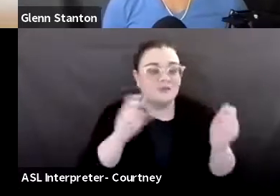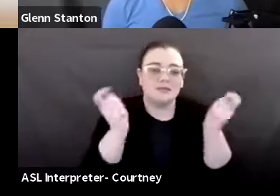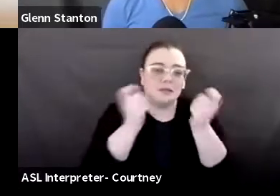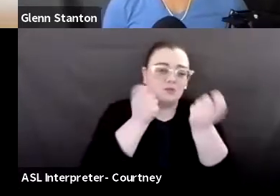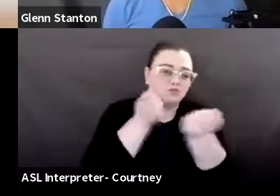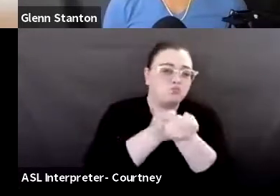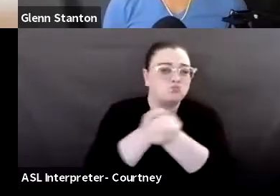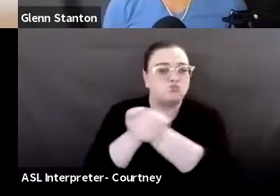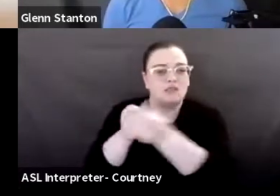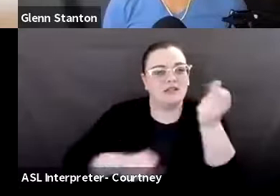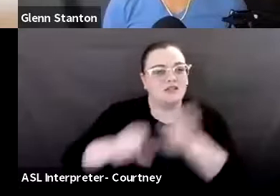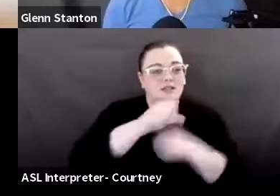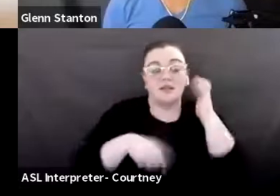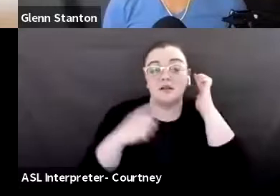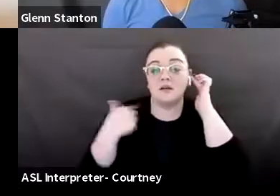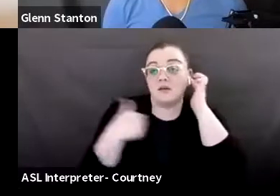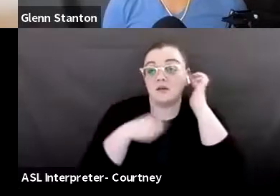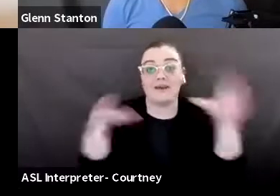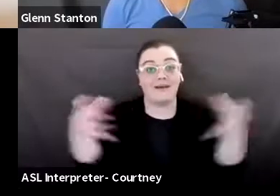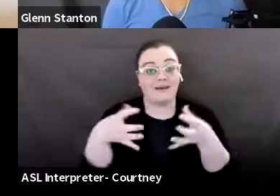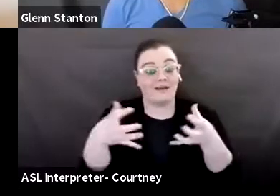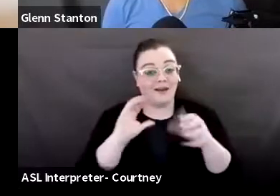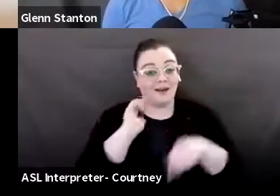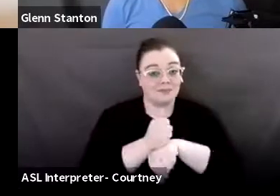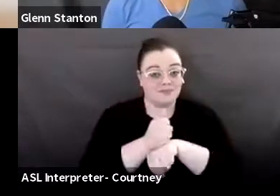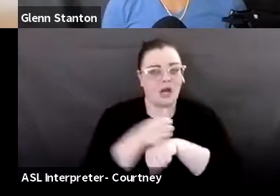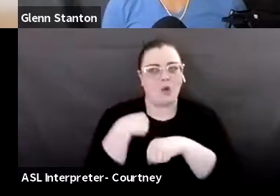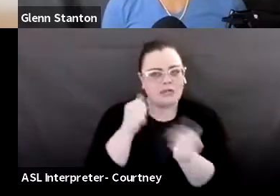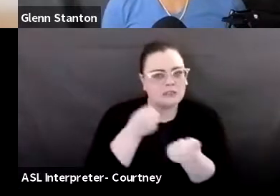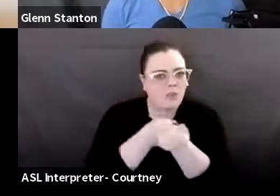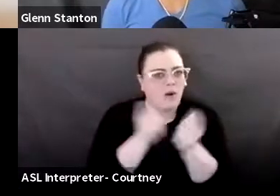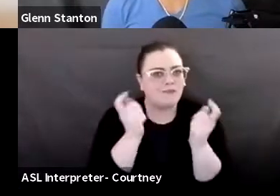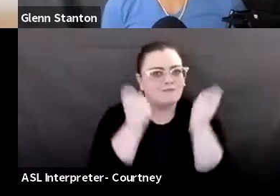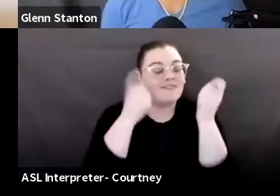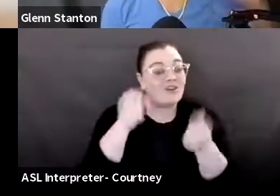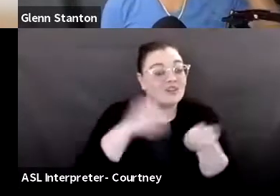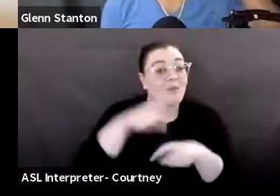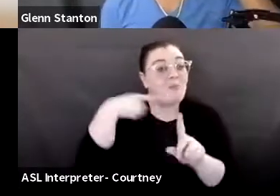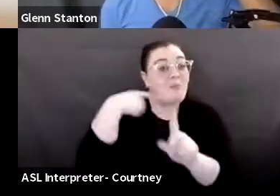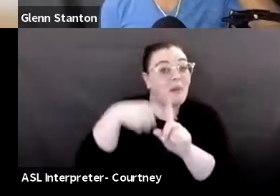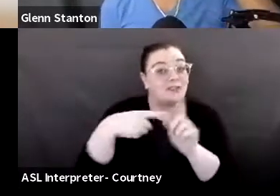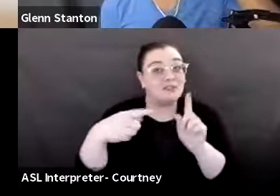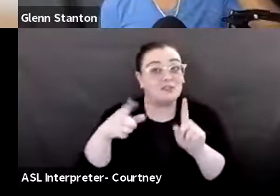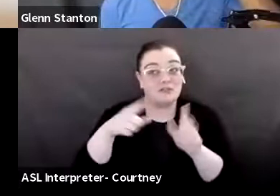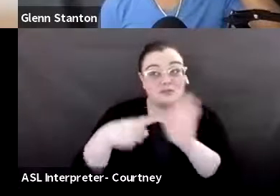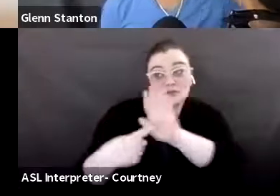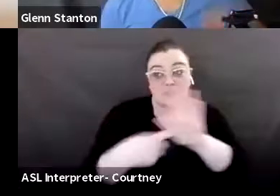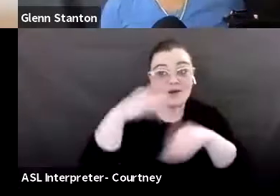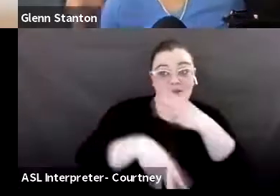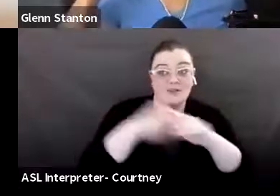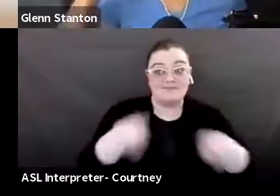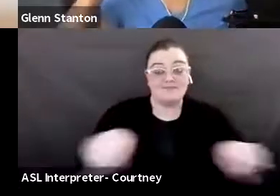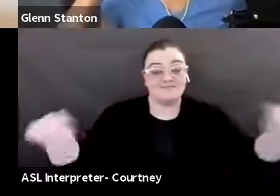other. And so when we get together like this, we're doing that for each other. We're also showing the world at large that Native talent is out there. There's